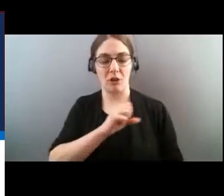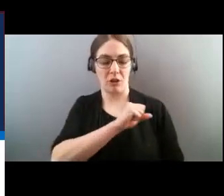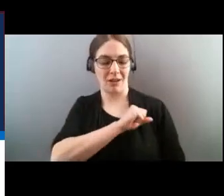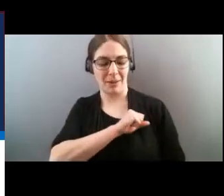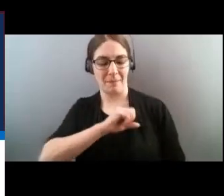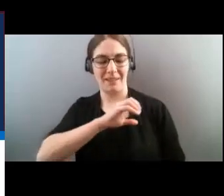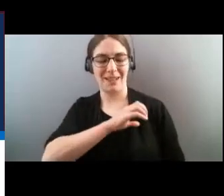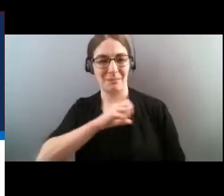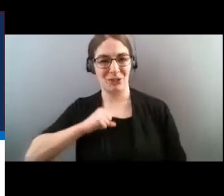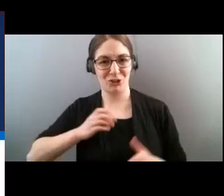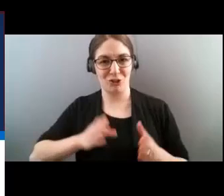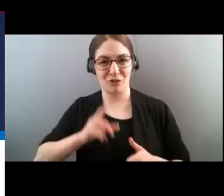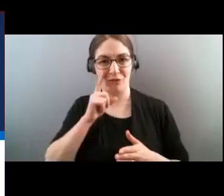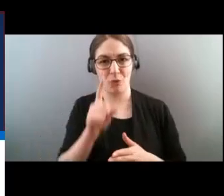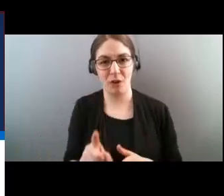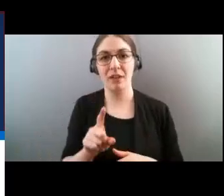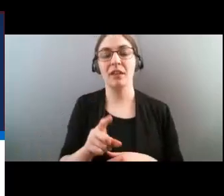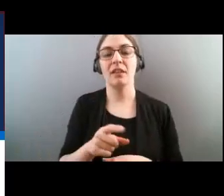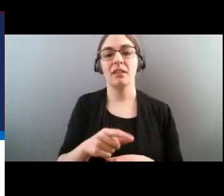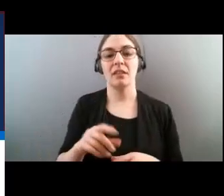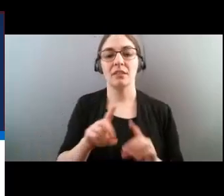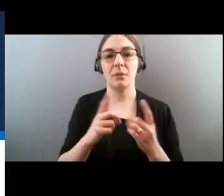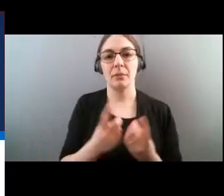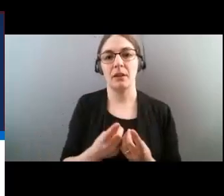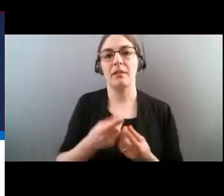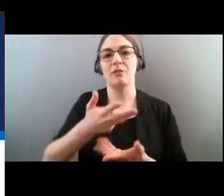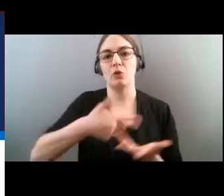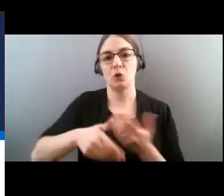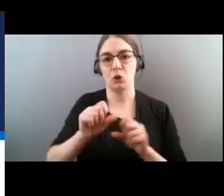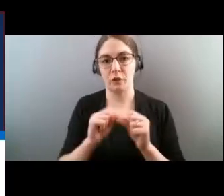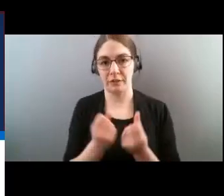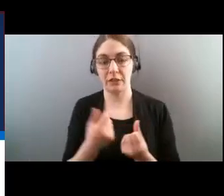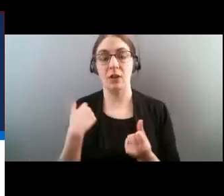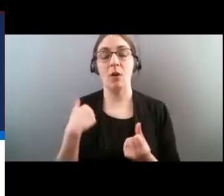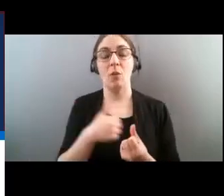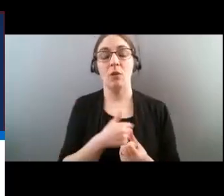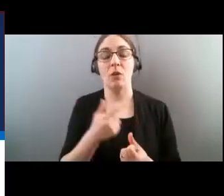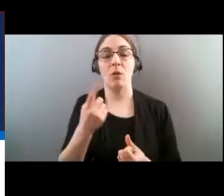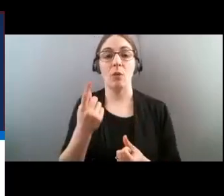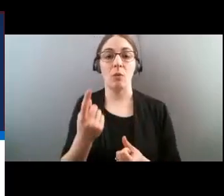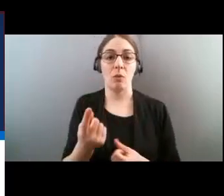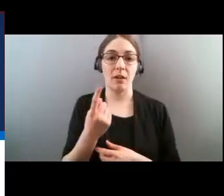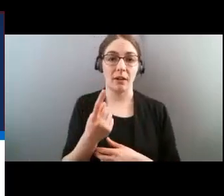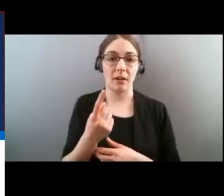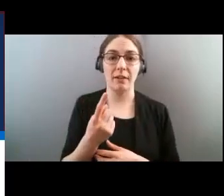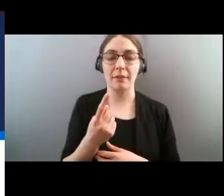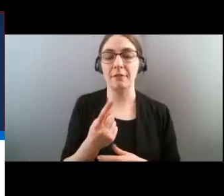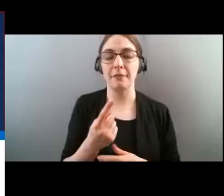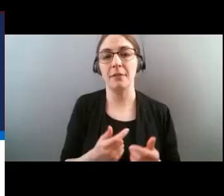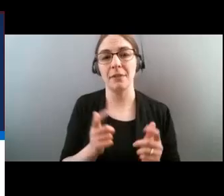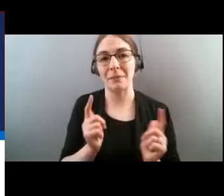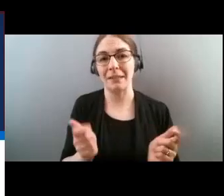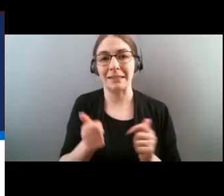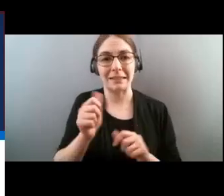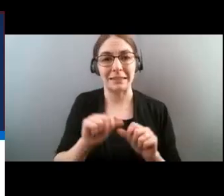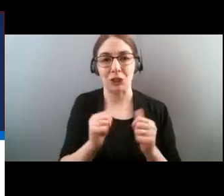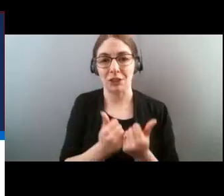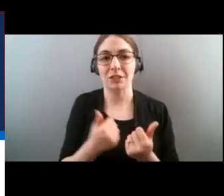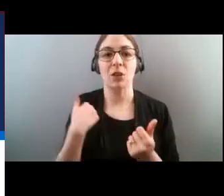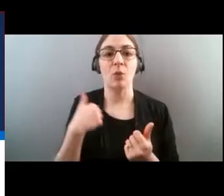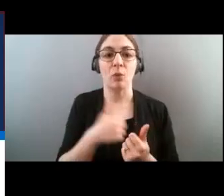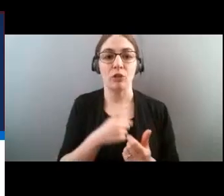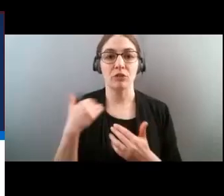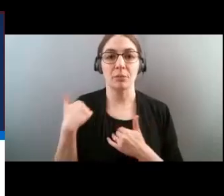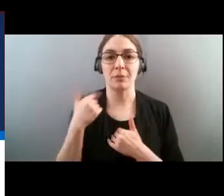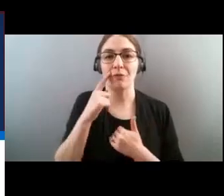of Virginia's largest state agencies. We are responsible for programs that serve about 1 in every 4